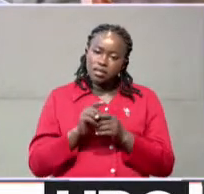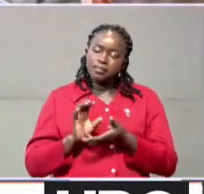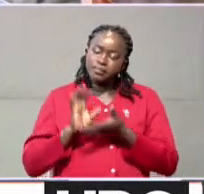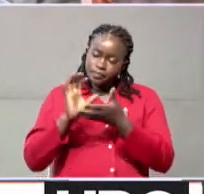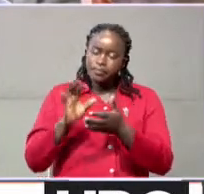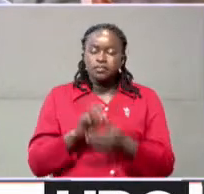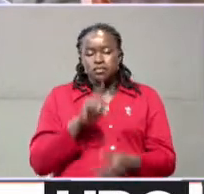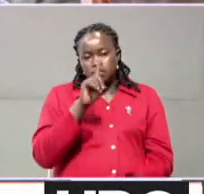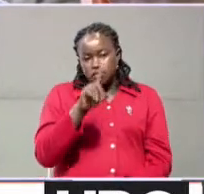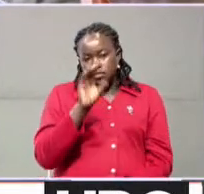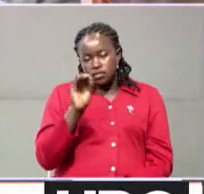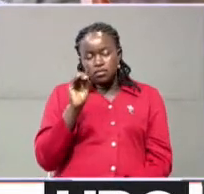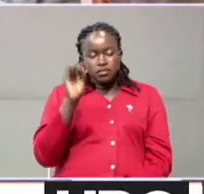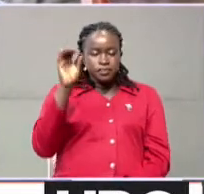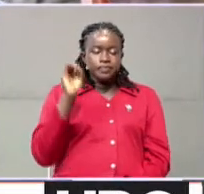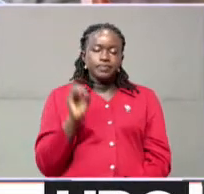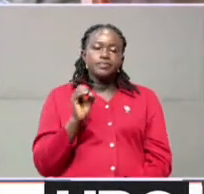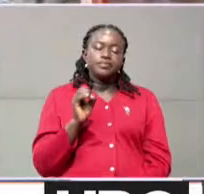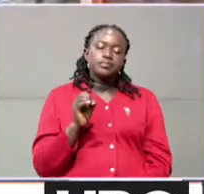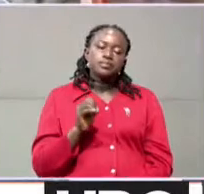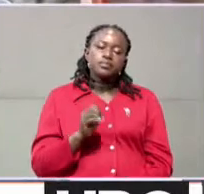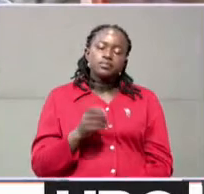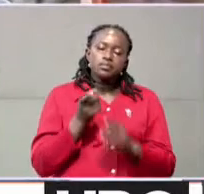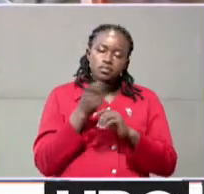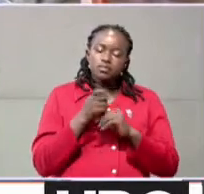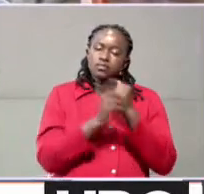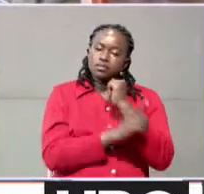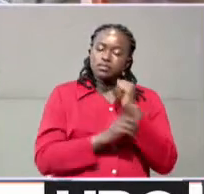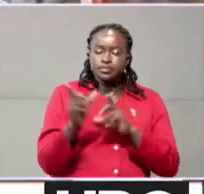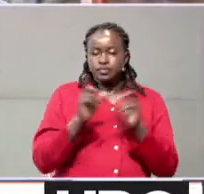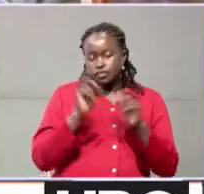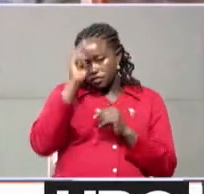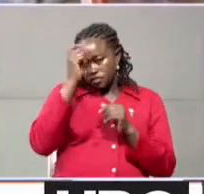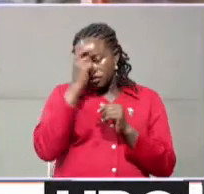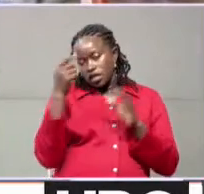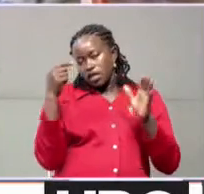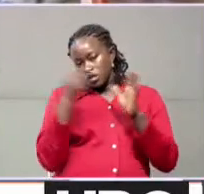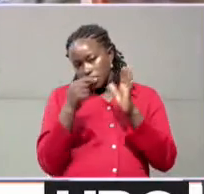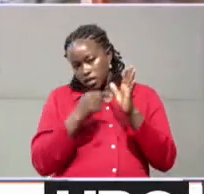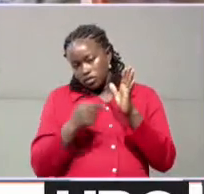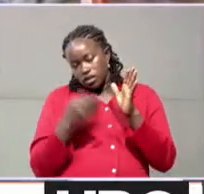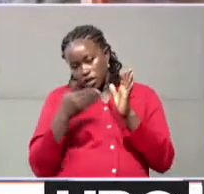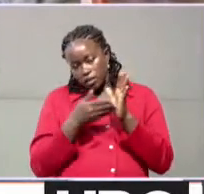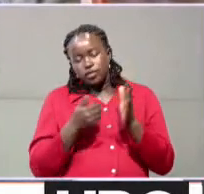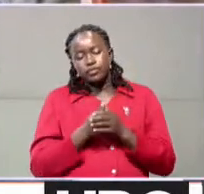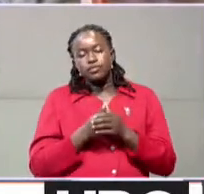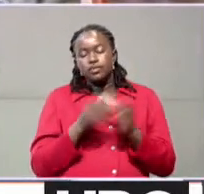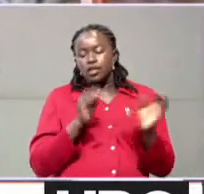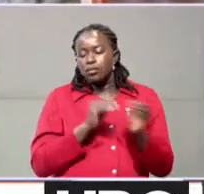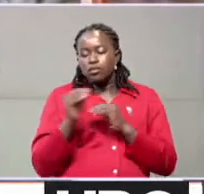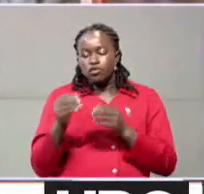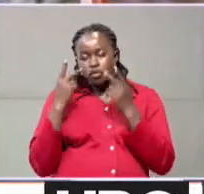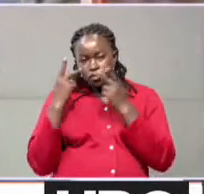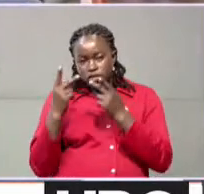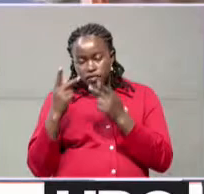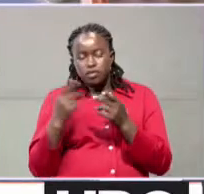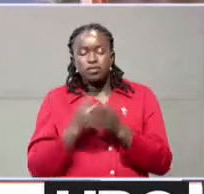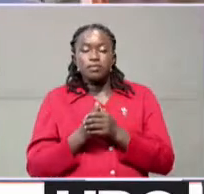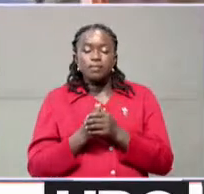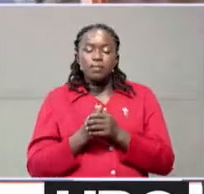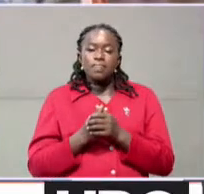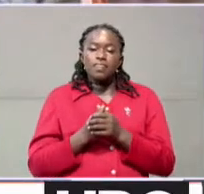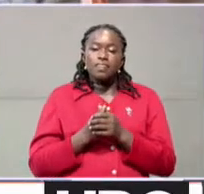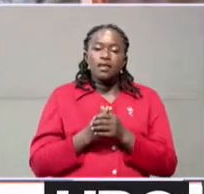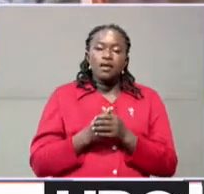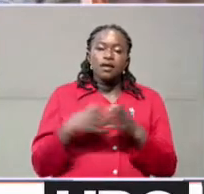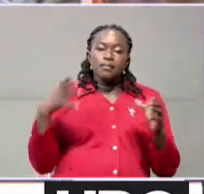percent gulu district local government the details are there let me go to observation alleged